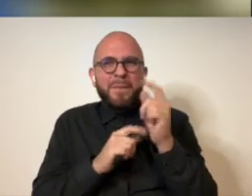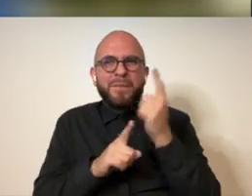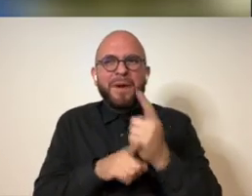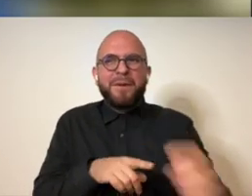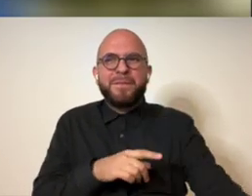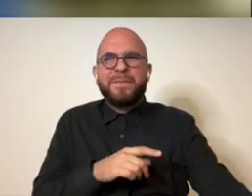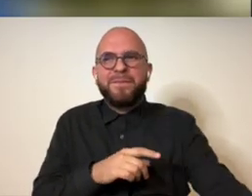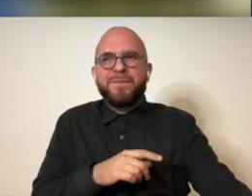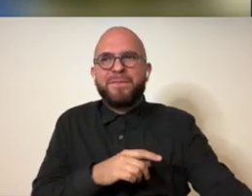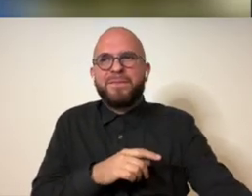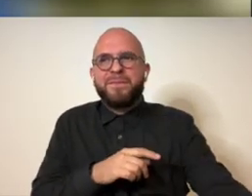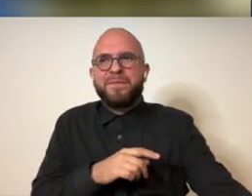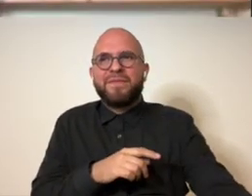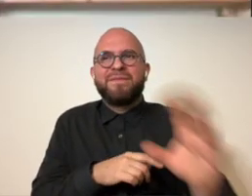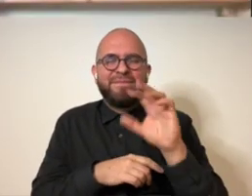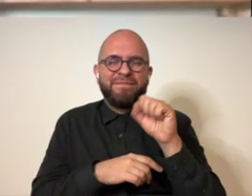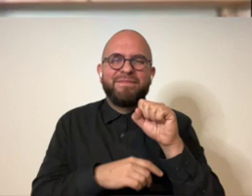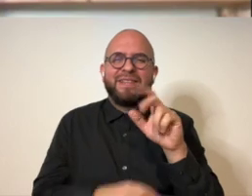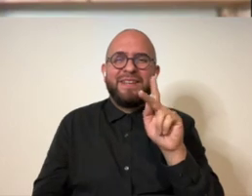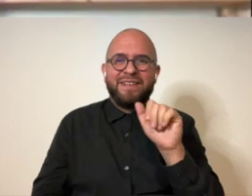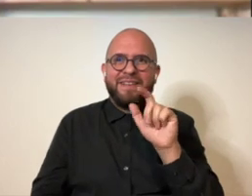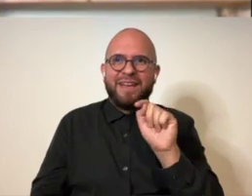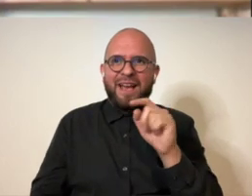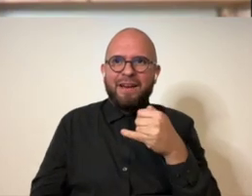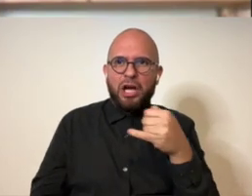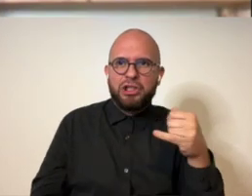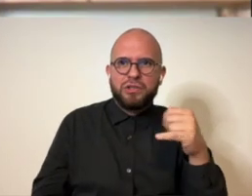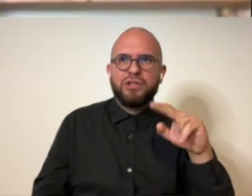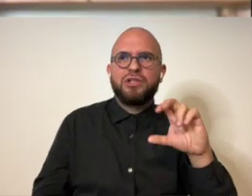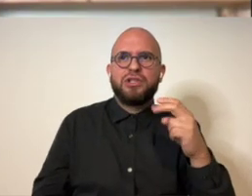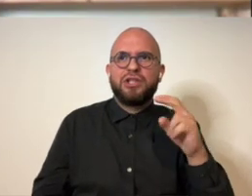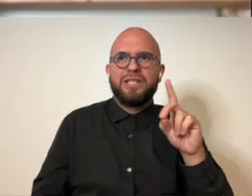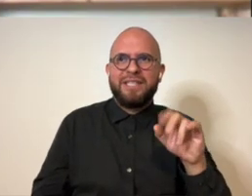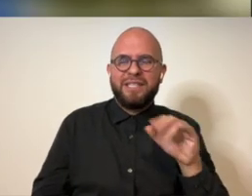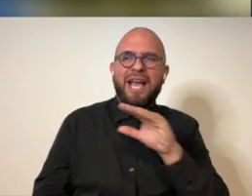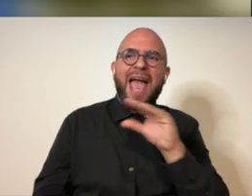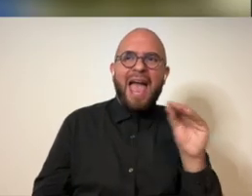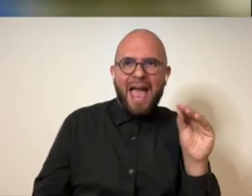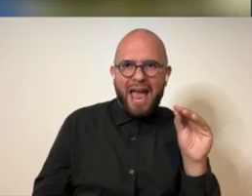And you can find you also on Instagram at